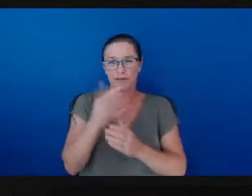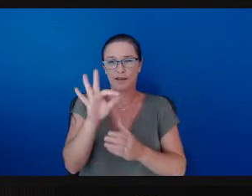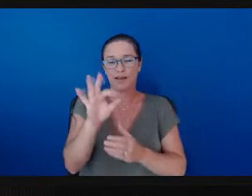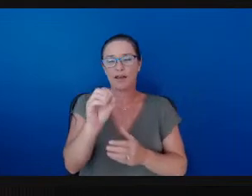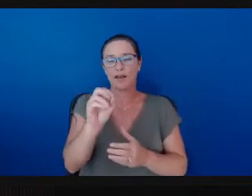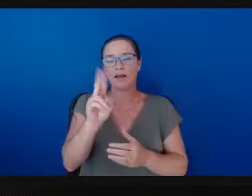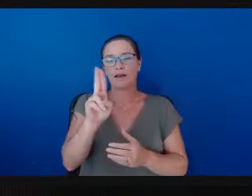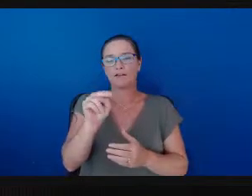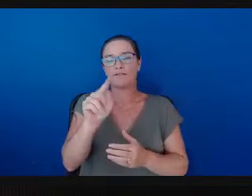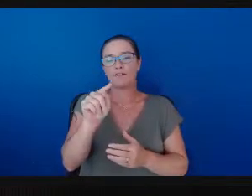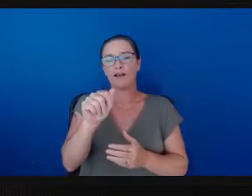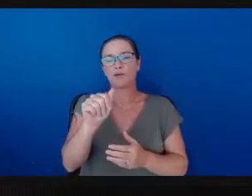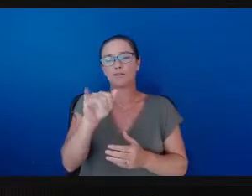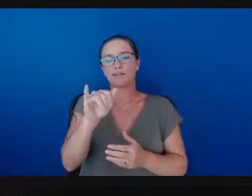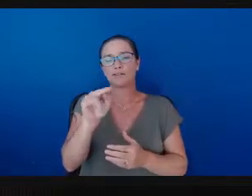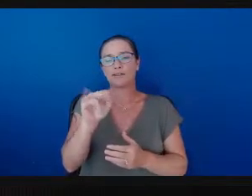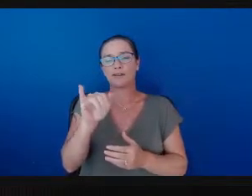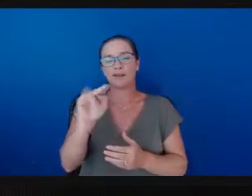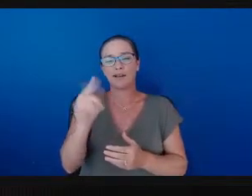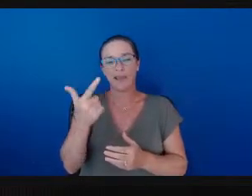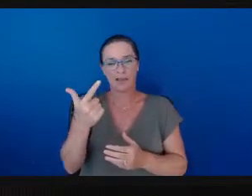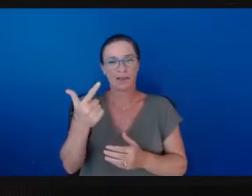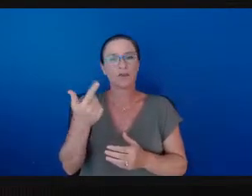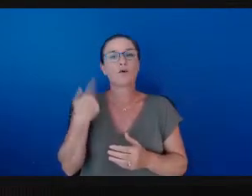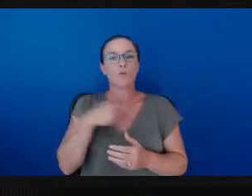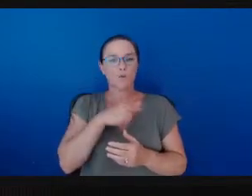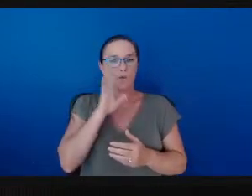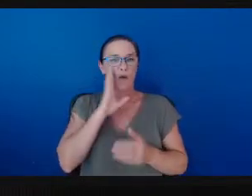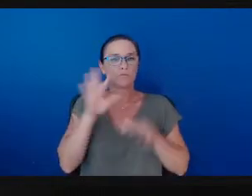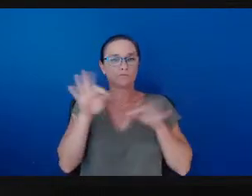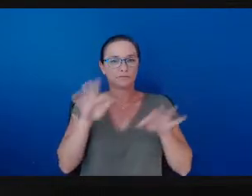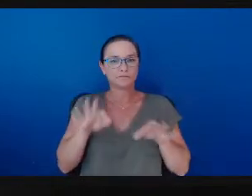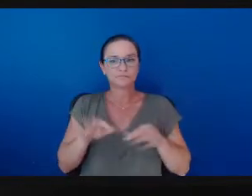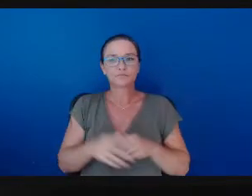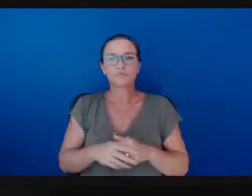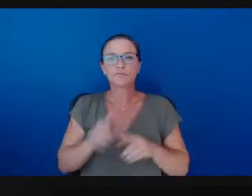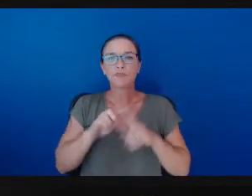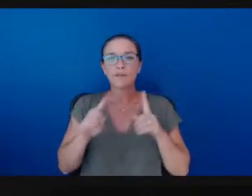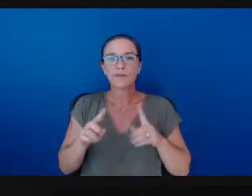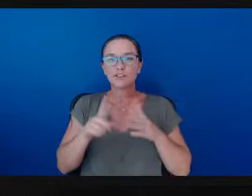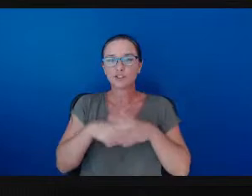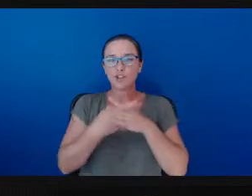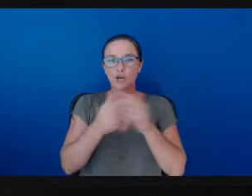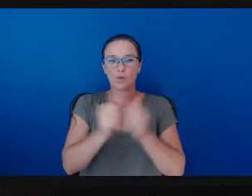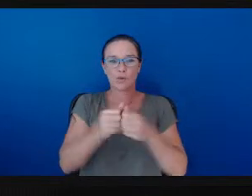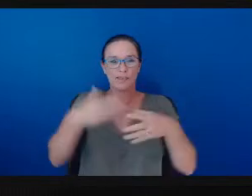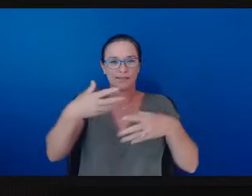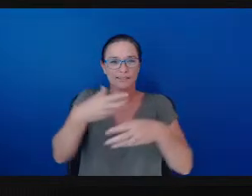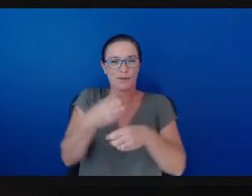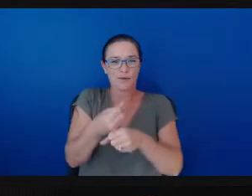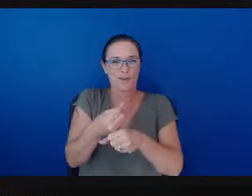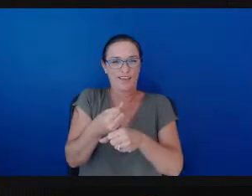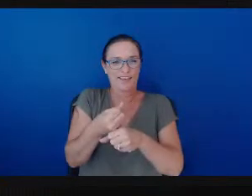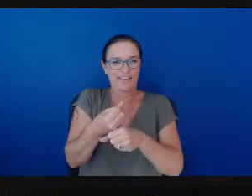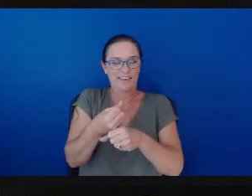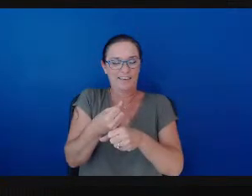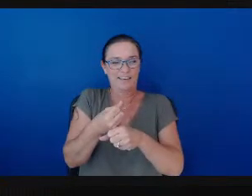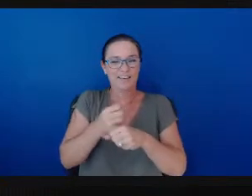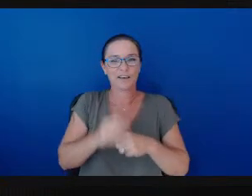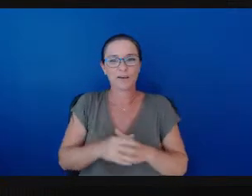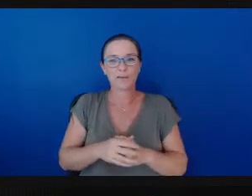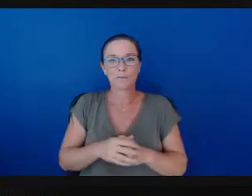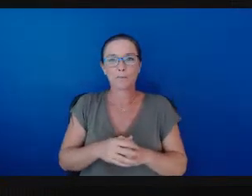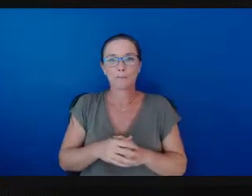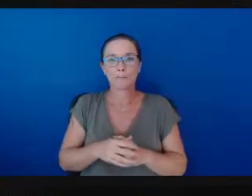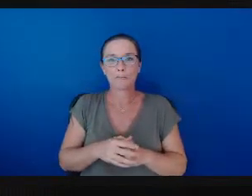spot, and we'll talk through this, but just to start us off with a summary here before I get into some of the details, I'll